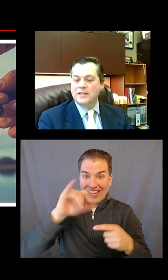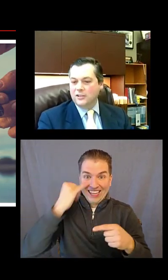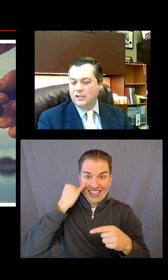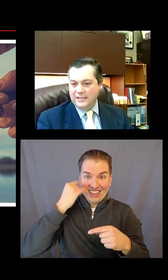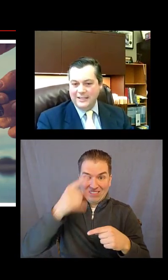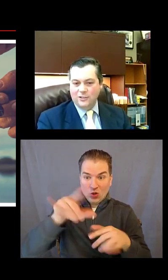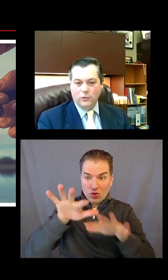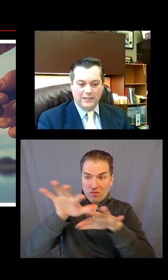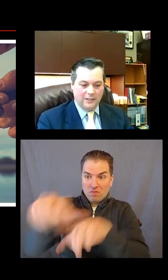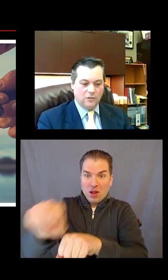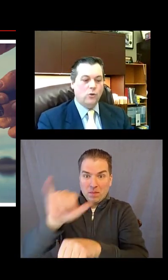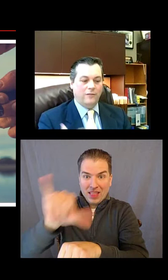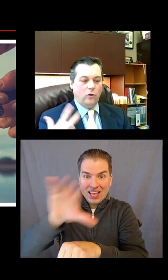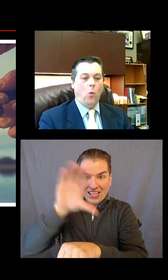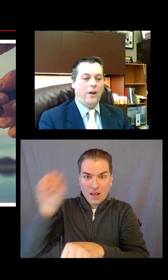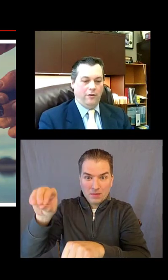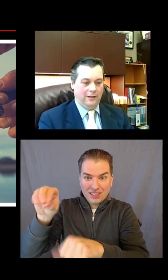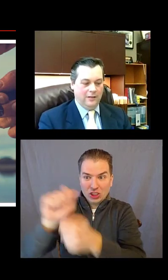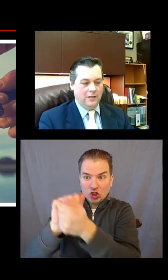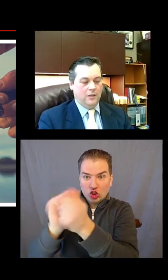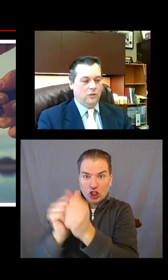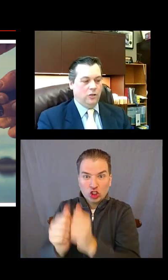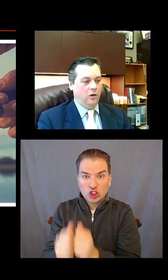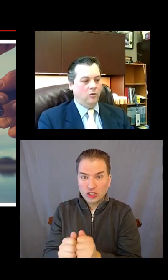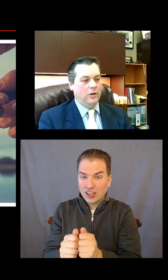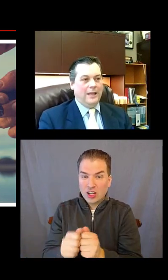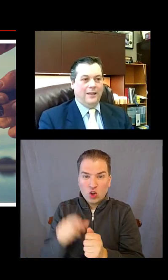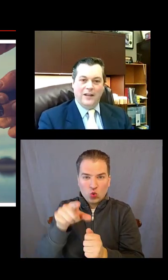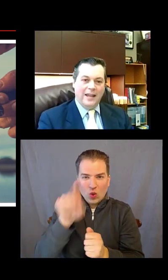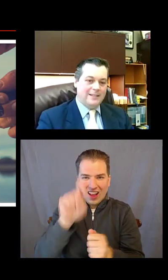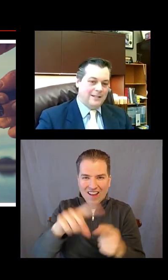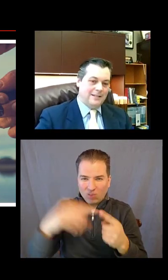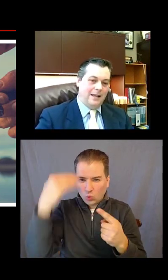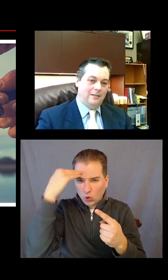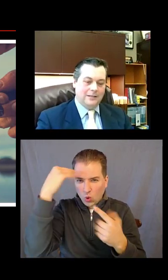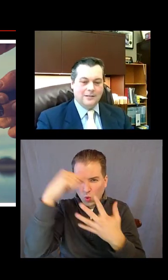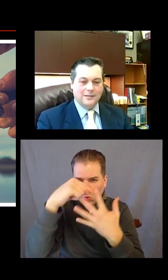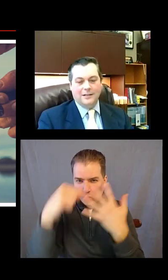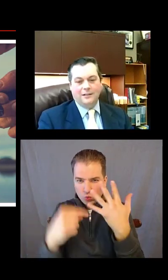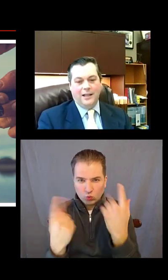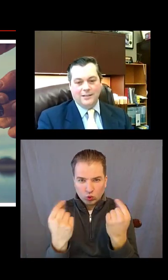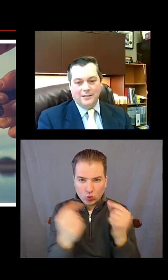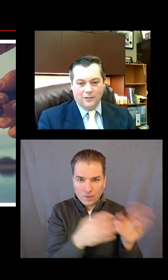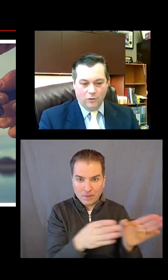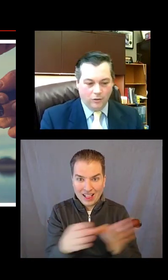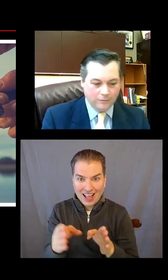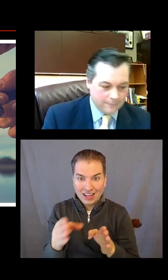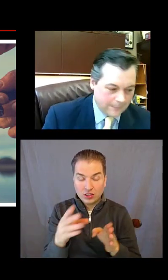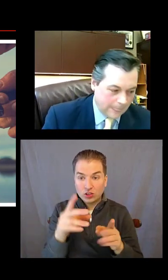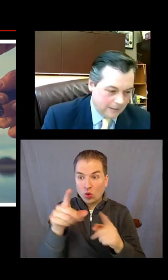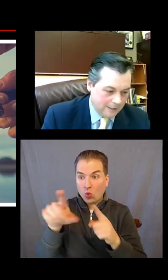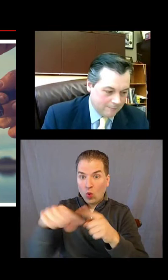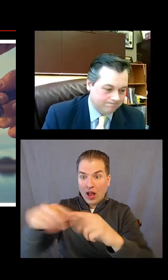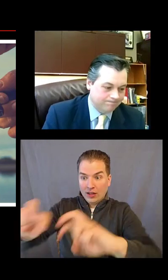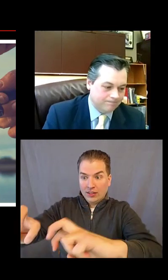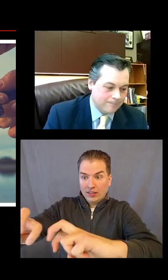that company is going to cease to exist. You have acquired it. So if it has any skeletons in the closet, you're